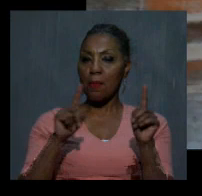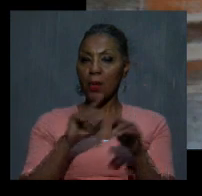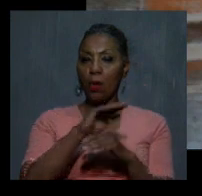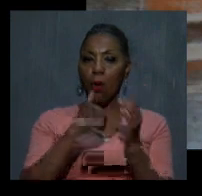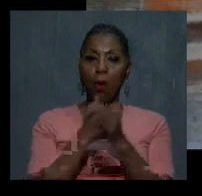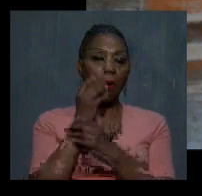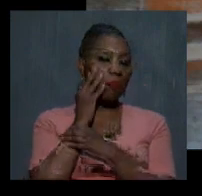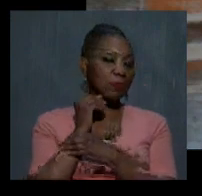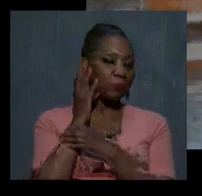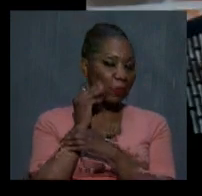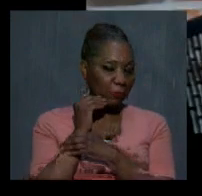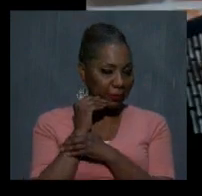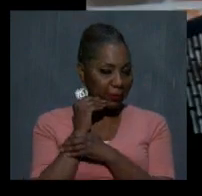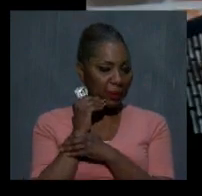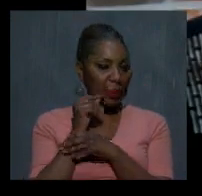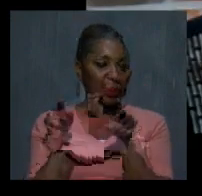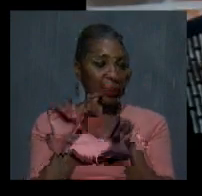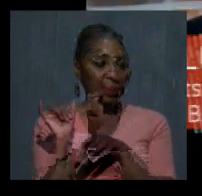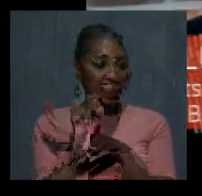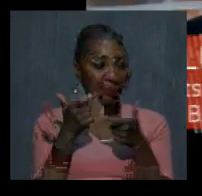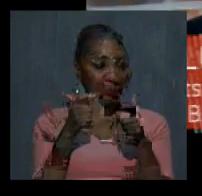these.